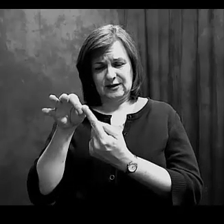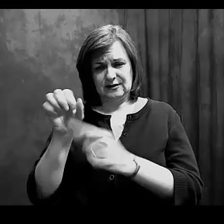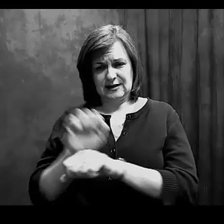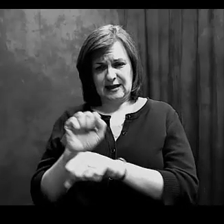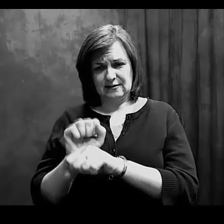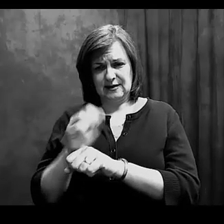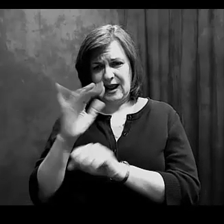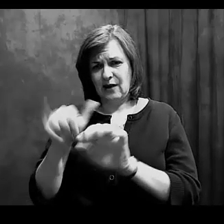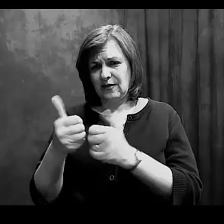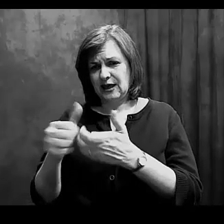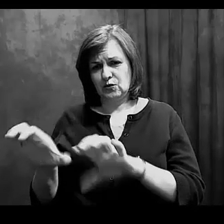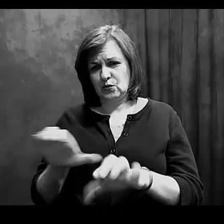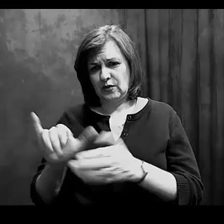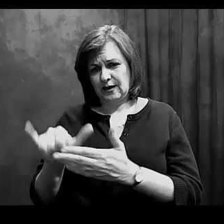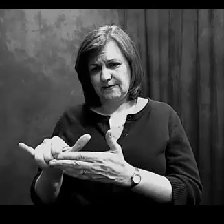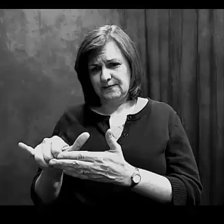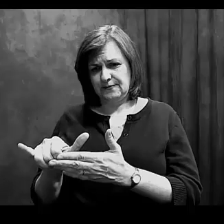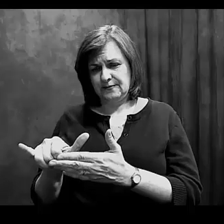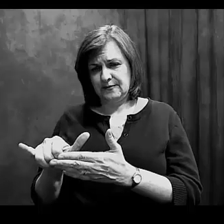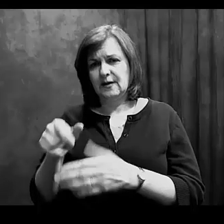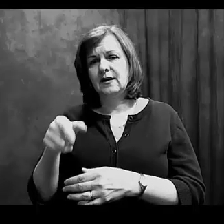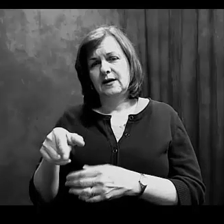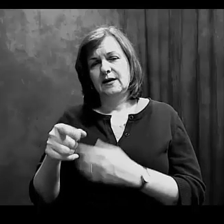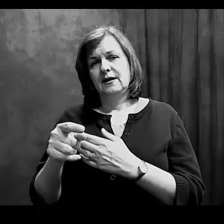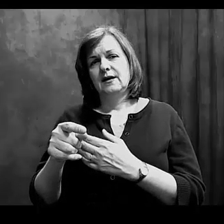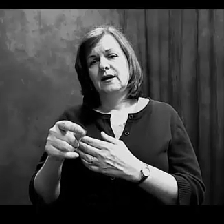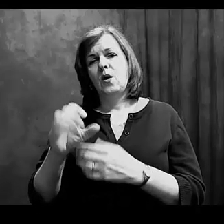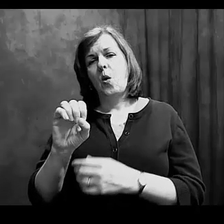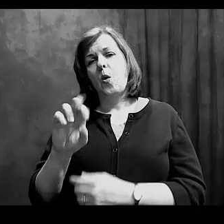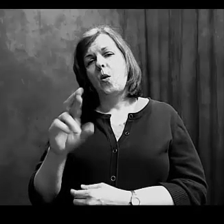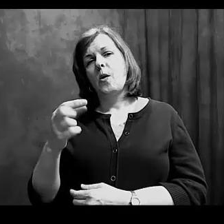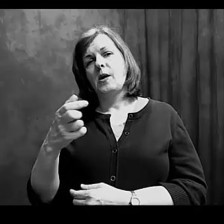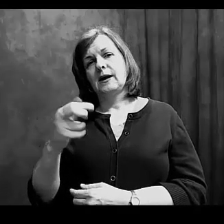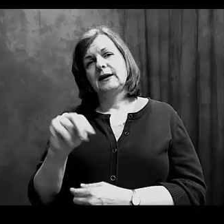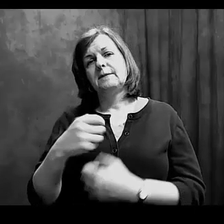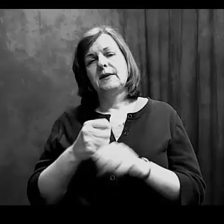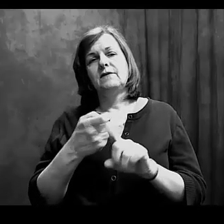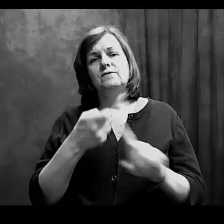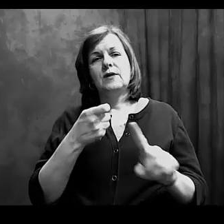it? Well, they do it by being made up of more than one type of tissue.